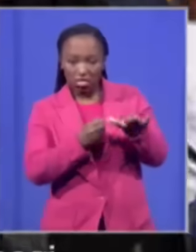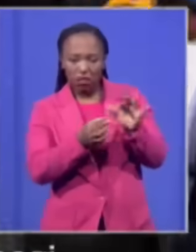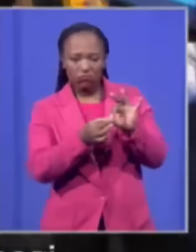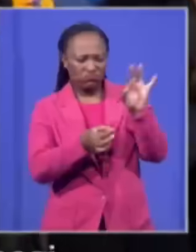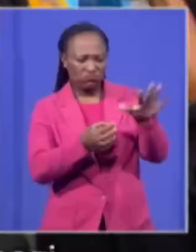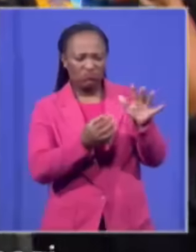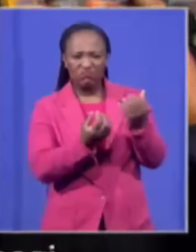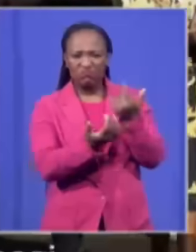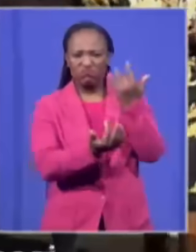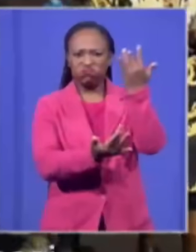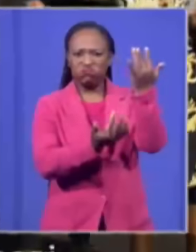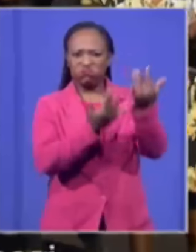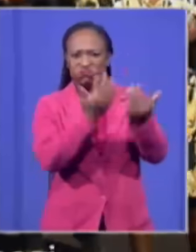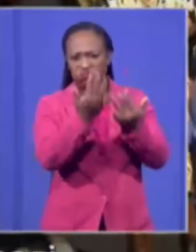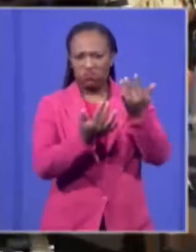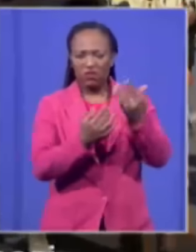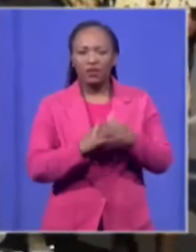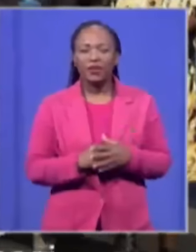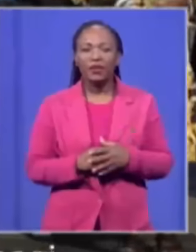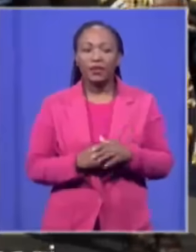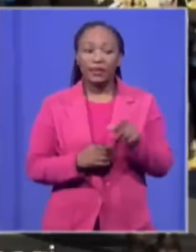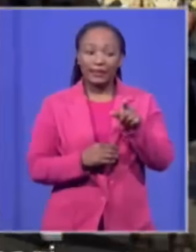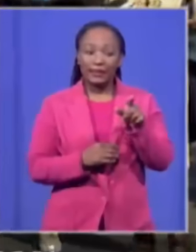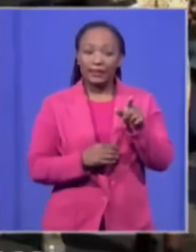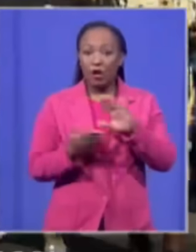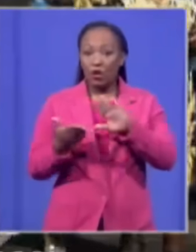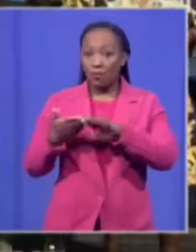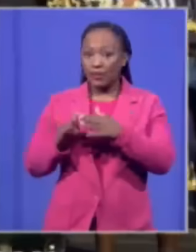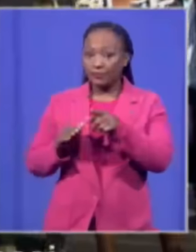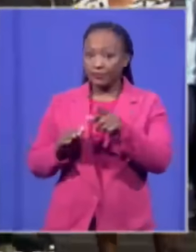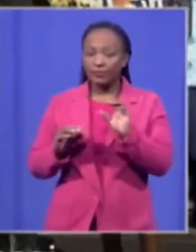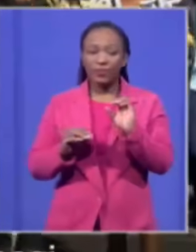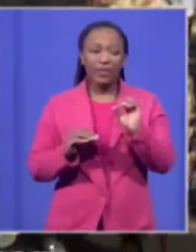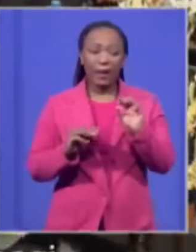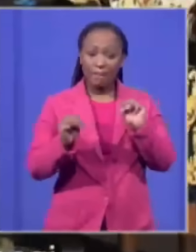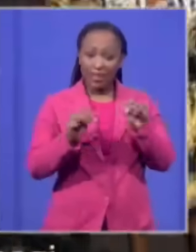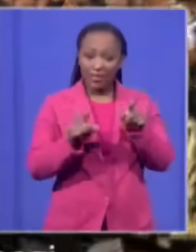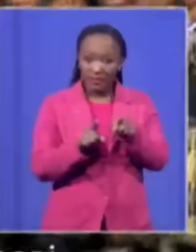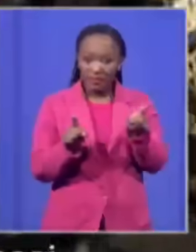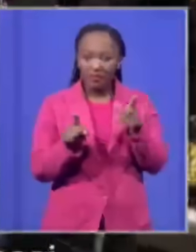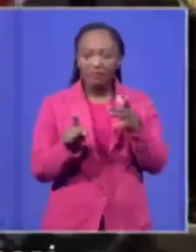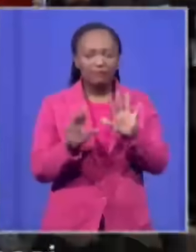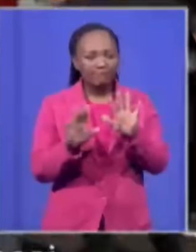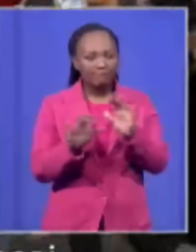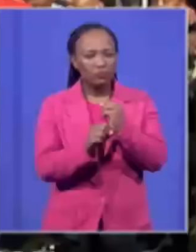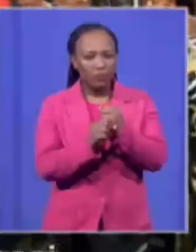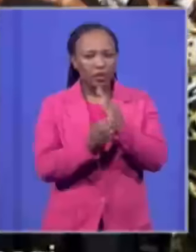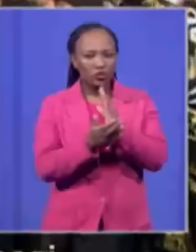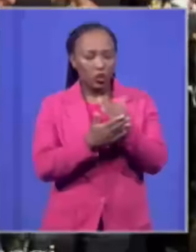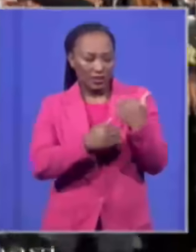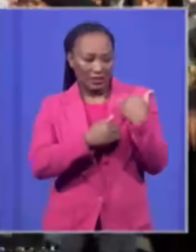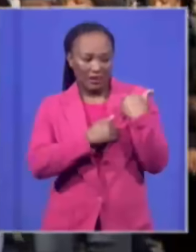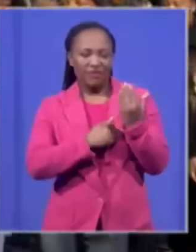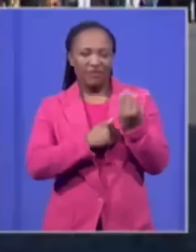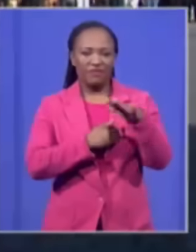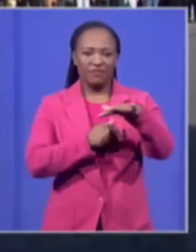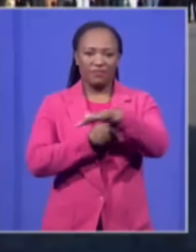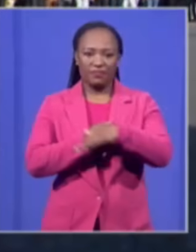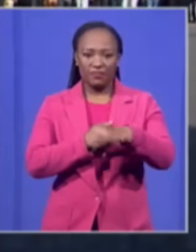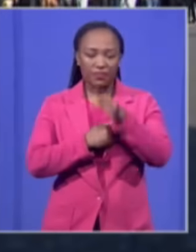botsamaisi jwa marekelo a Maponya bo ba netefaletse gore bo samagane le leano la tshireletsego ya bona. Sepodisi se netefaditse